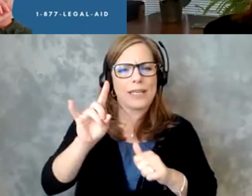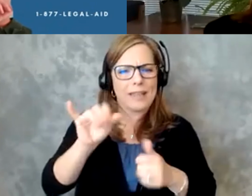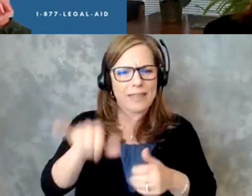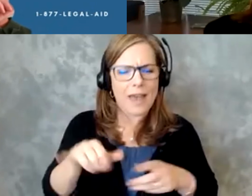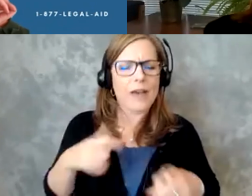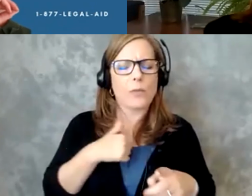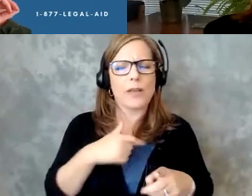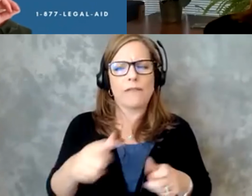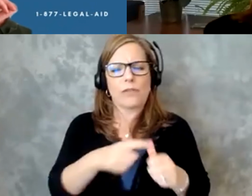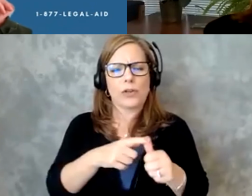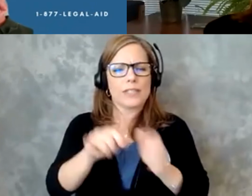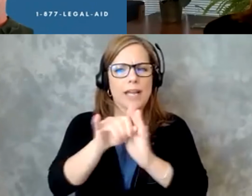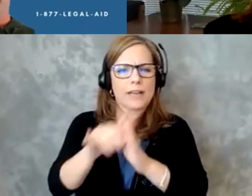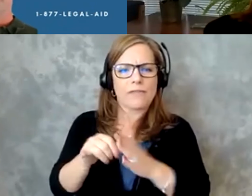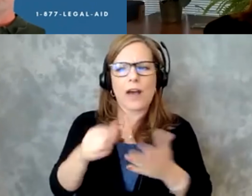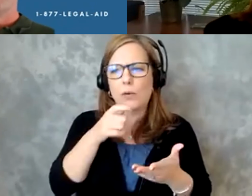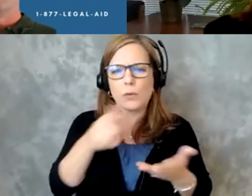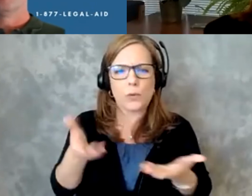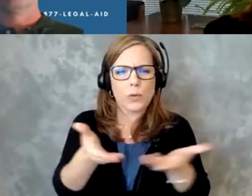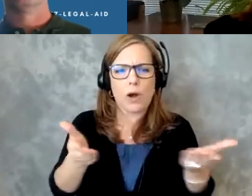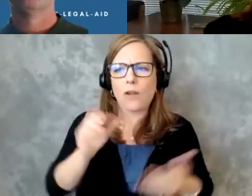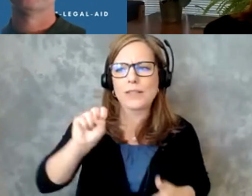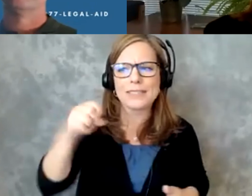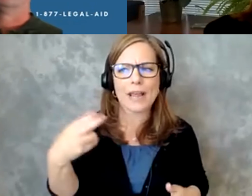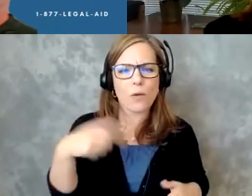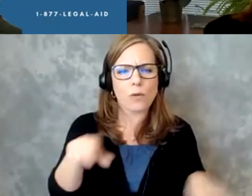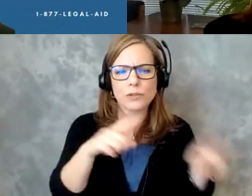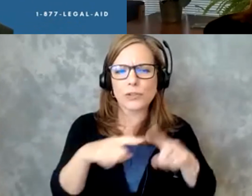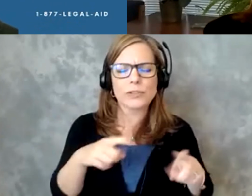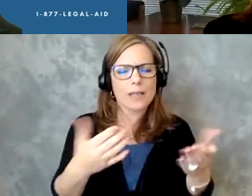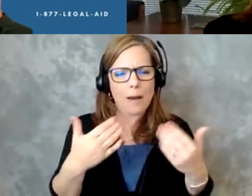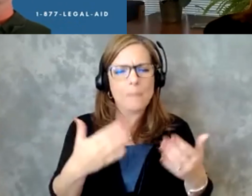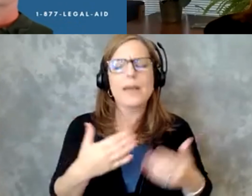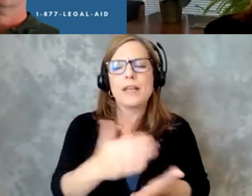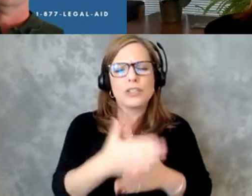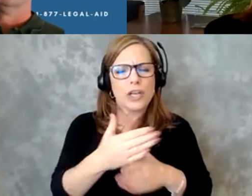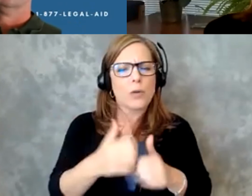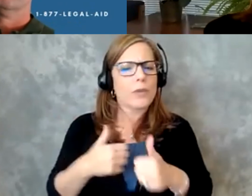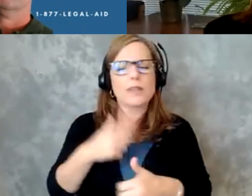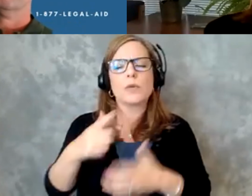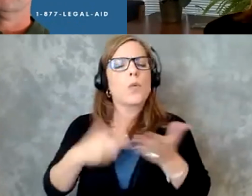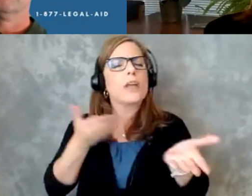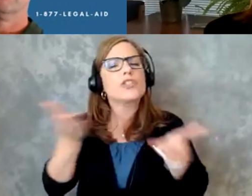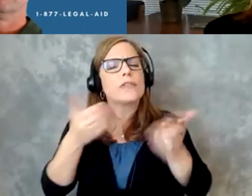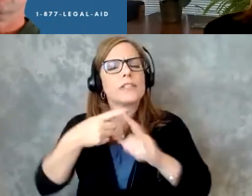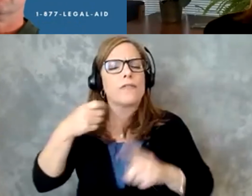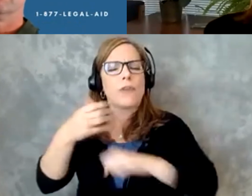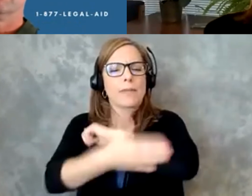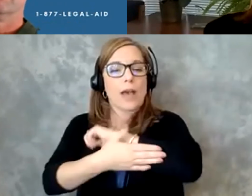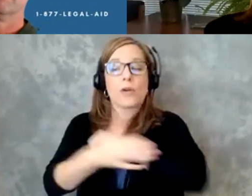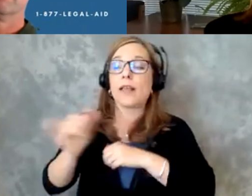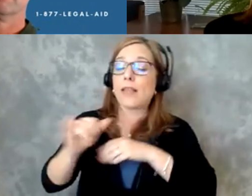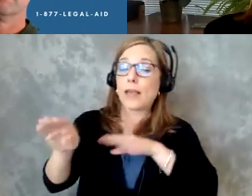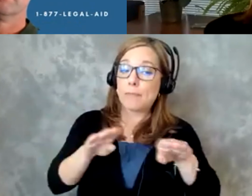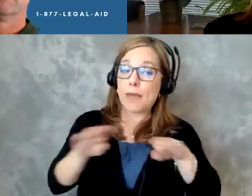come to the table and share with us what services do county agencies, right, like our county behavioral health